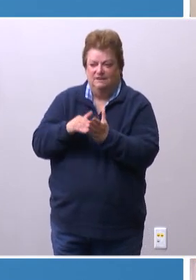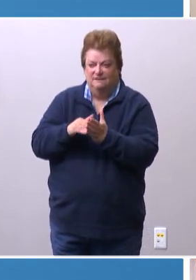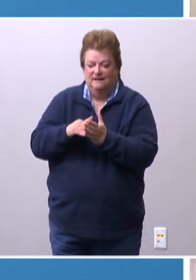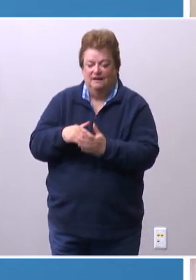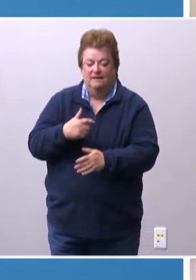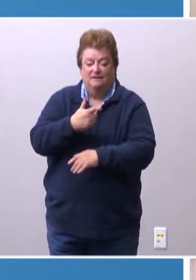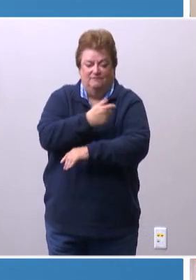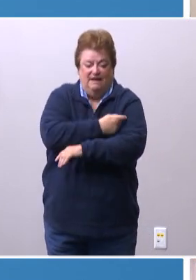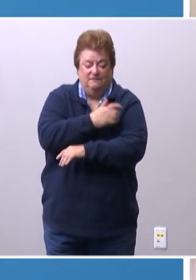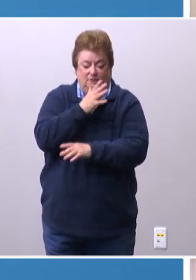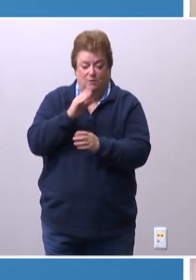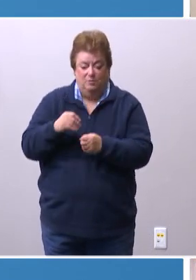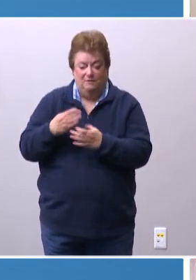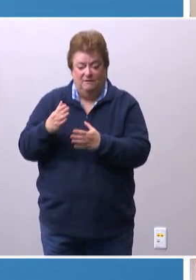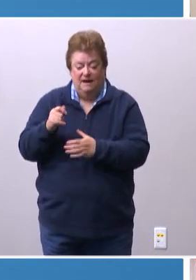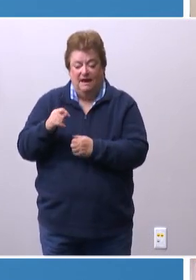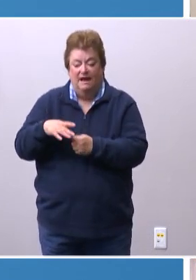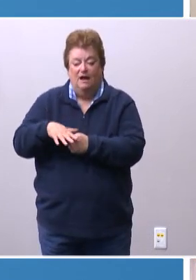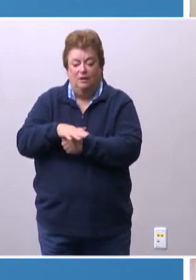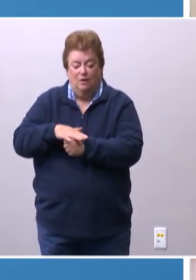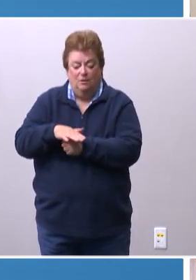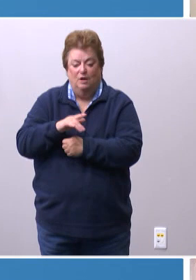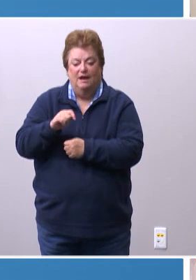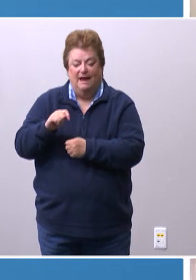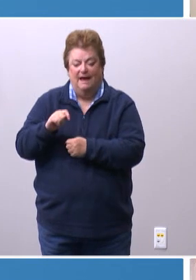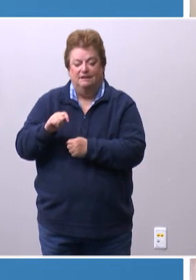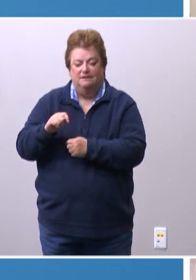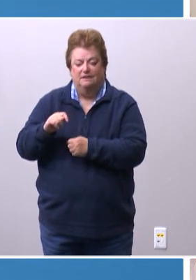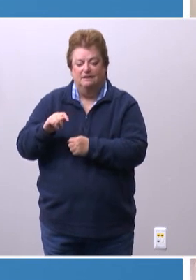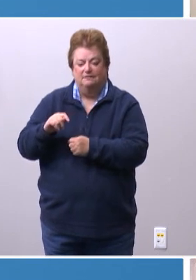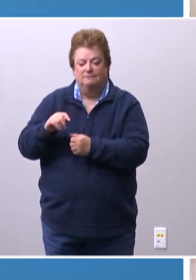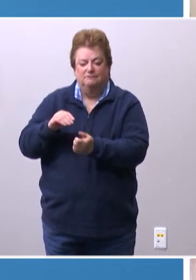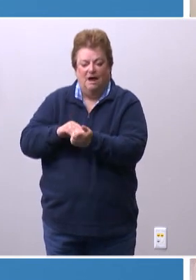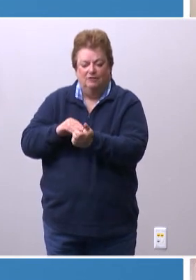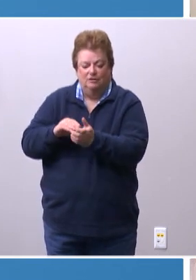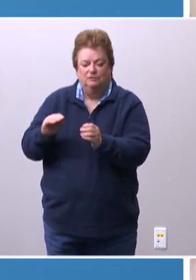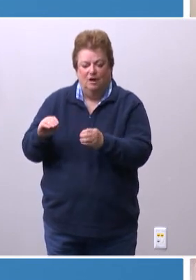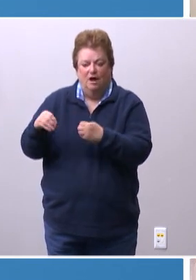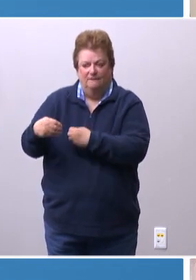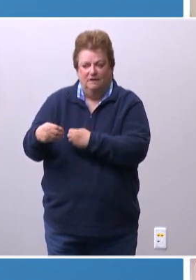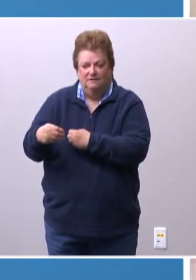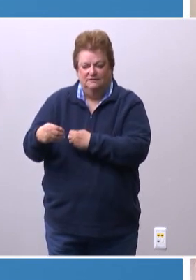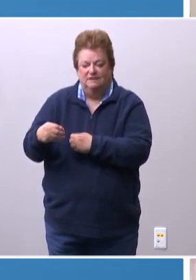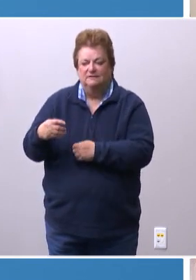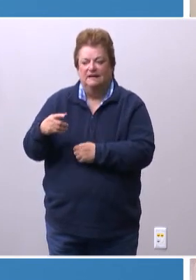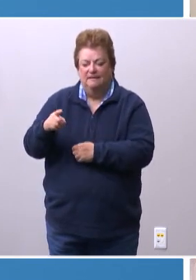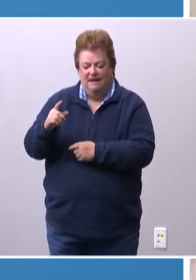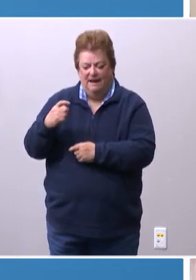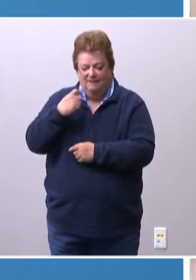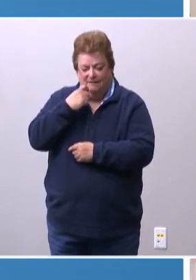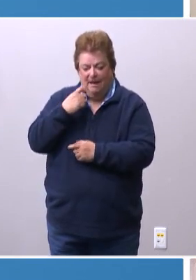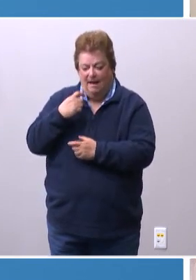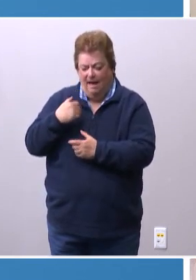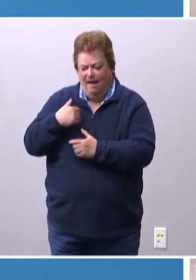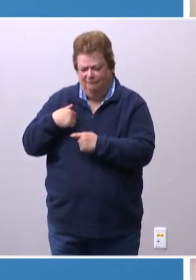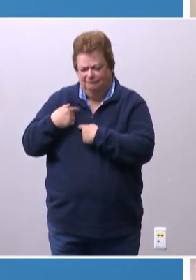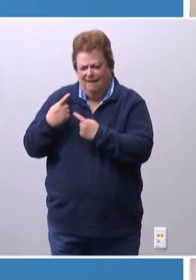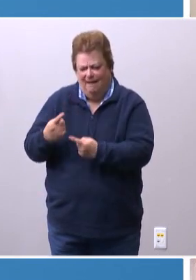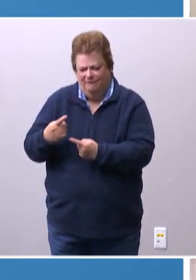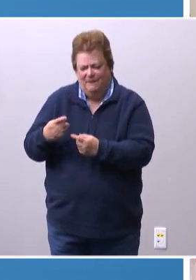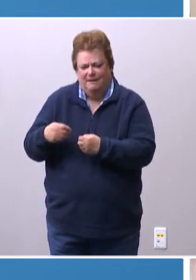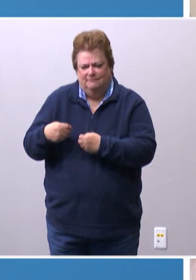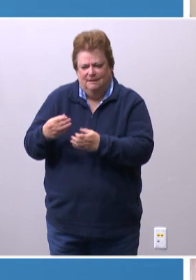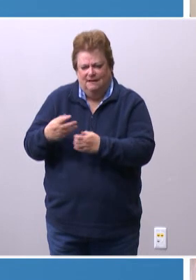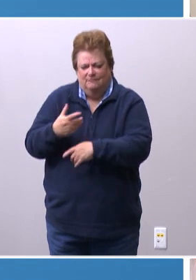would also be provided at local pediatric practices. They have been currently providing COVID-19 vaccine to